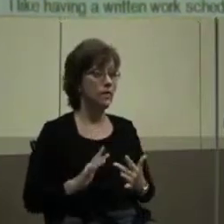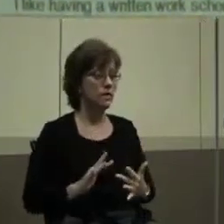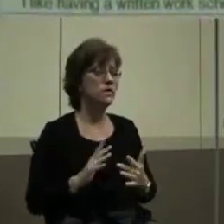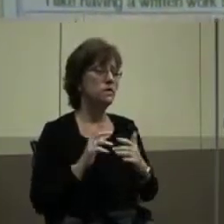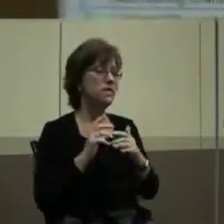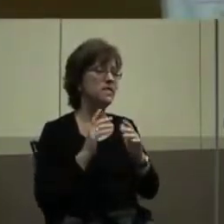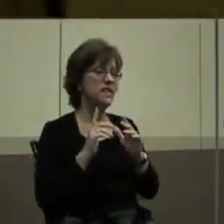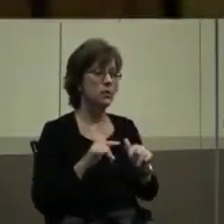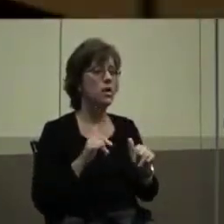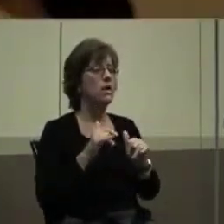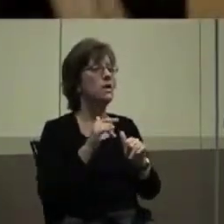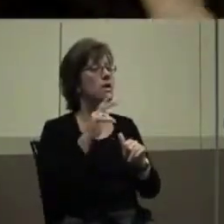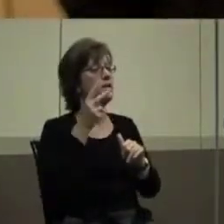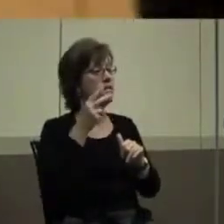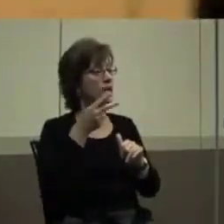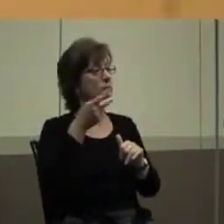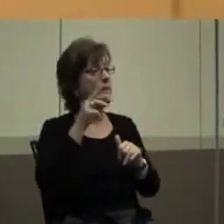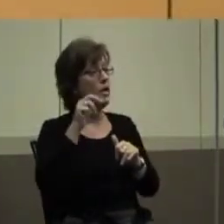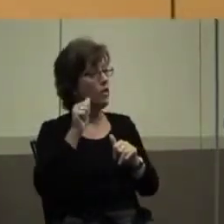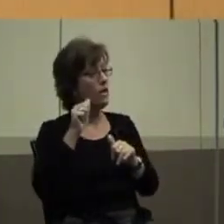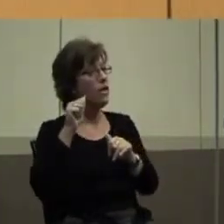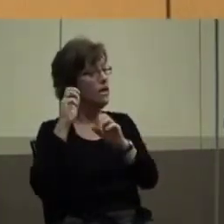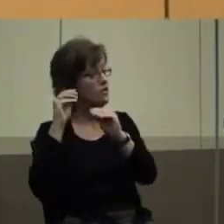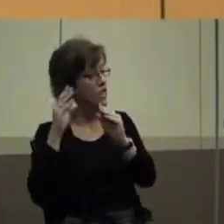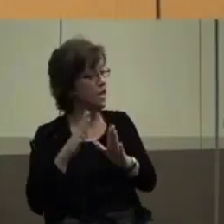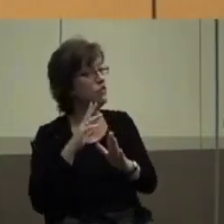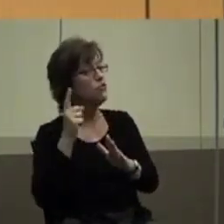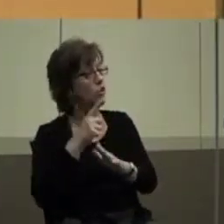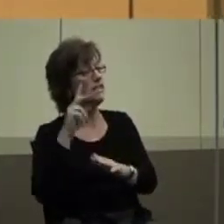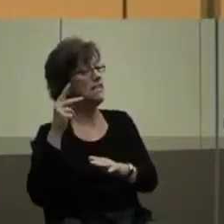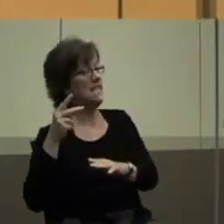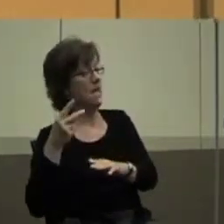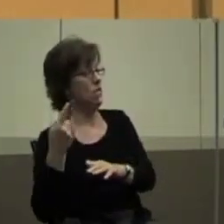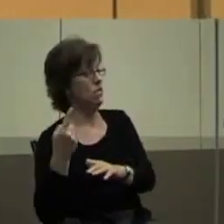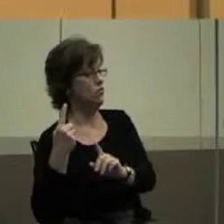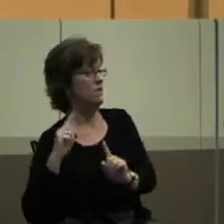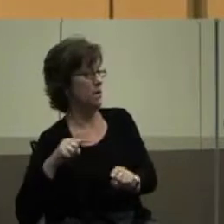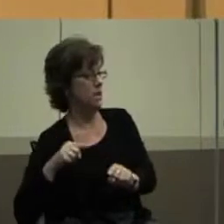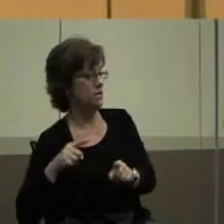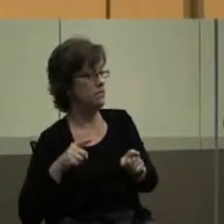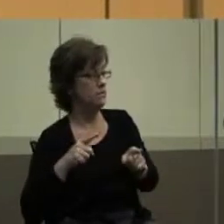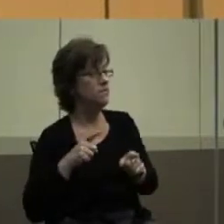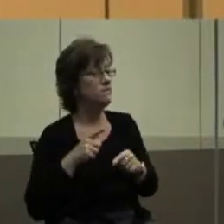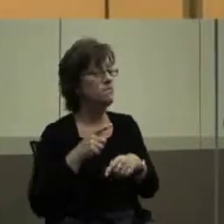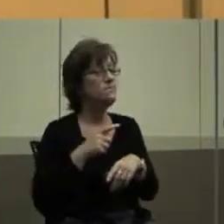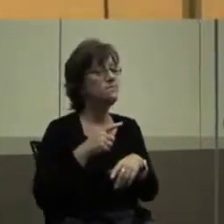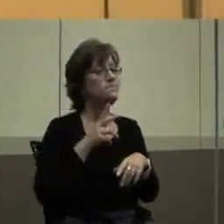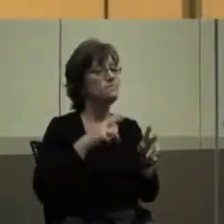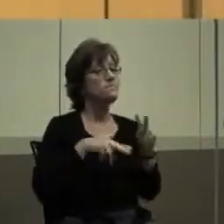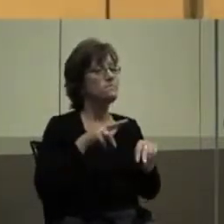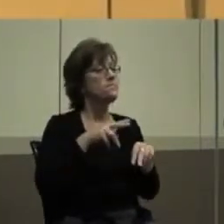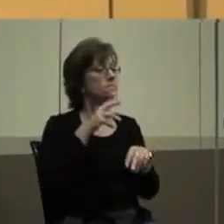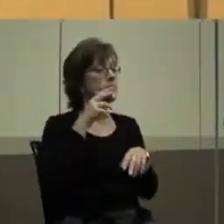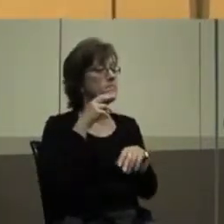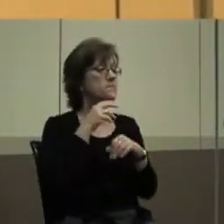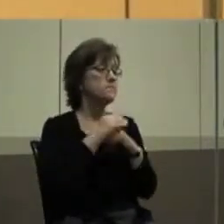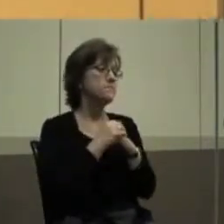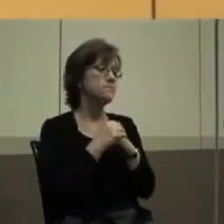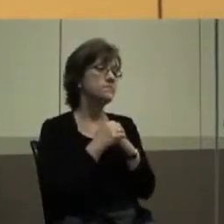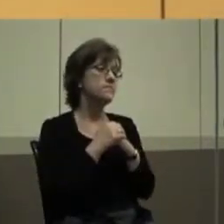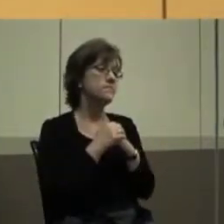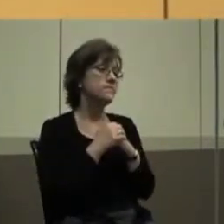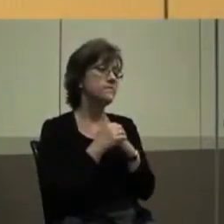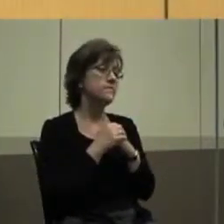Second paraeducator is always the second one. So that's what you have there. I want you to look at that. And if you were this was your